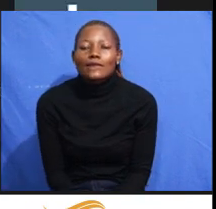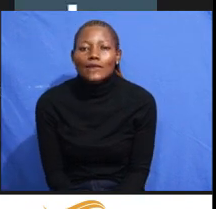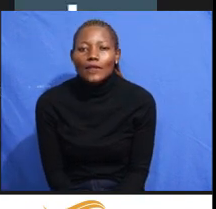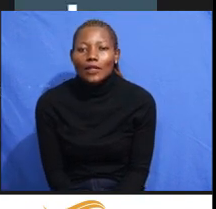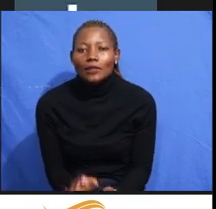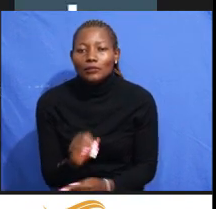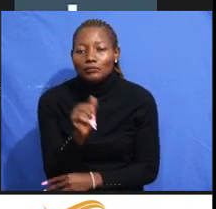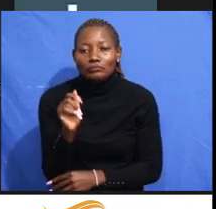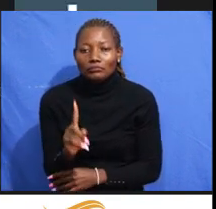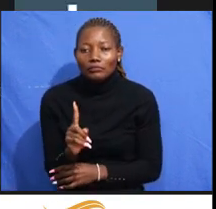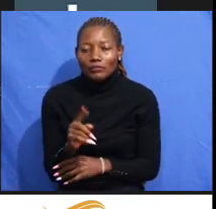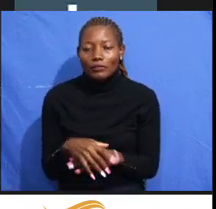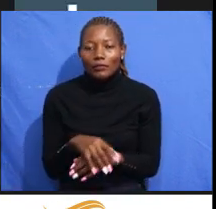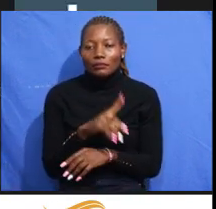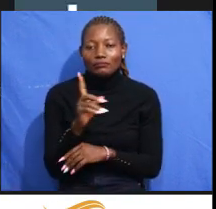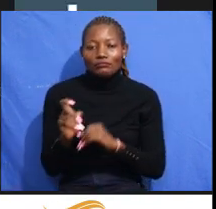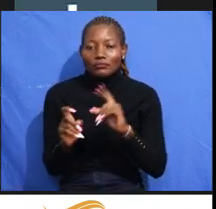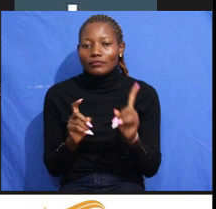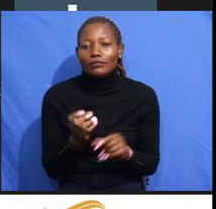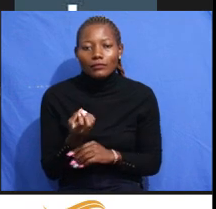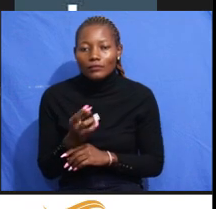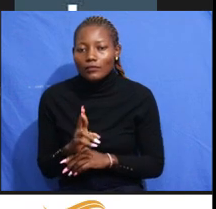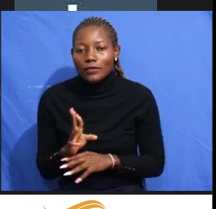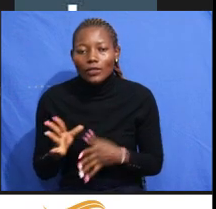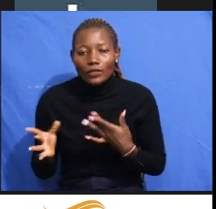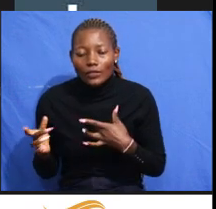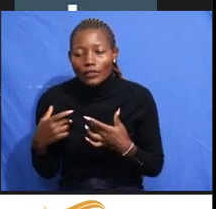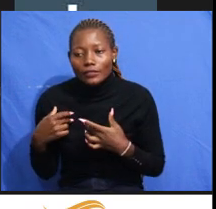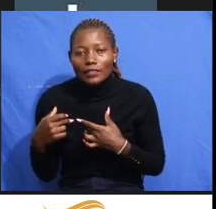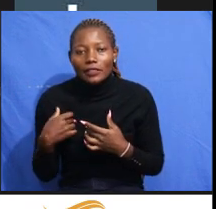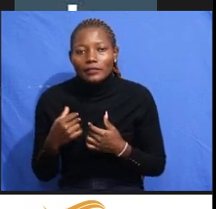Anyone with a question or a concern?